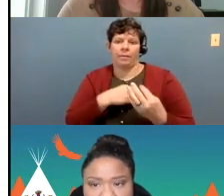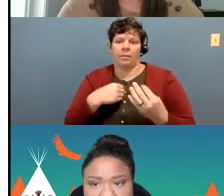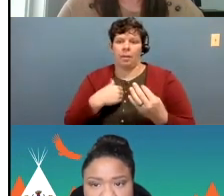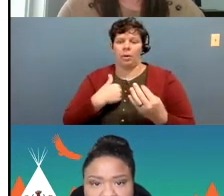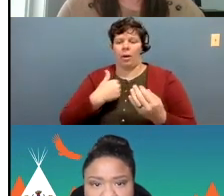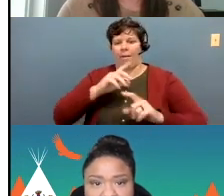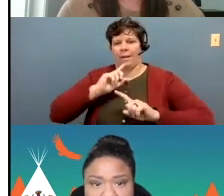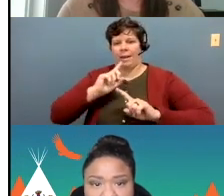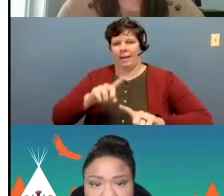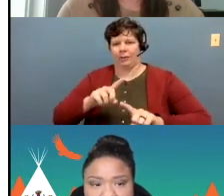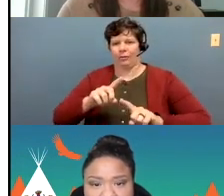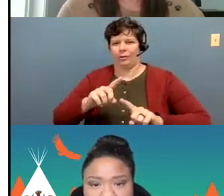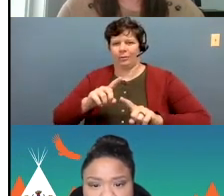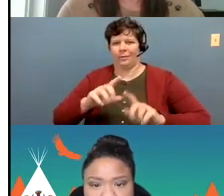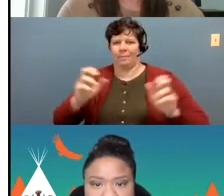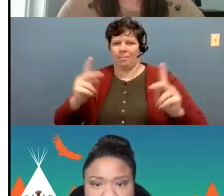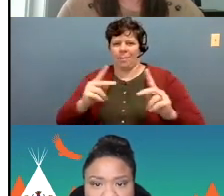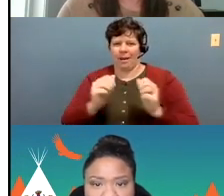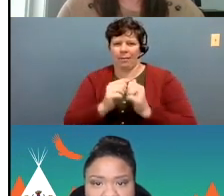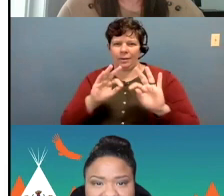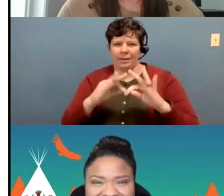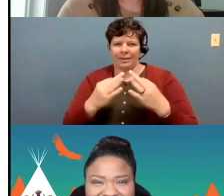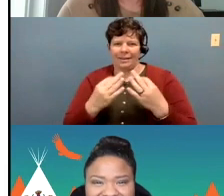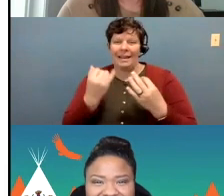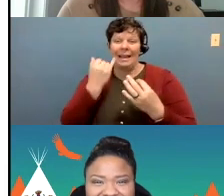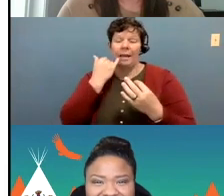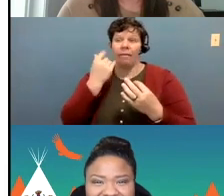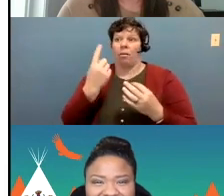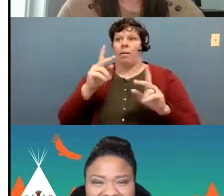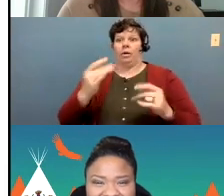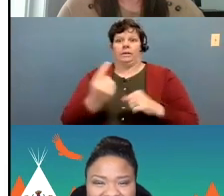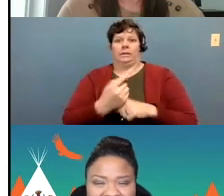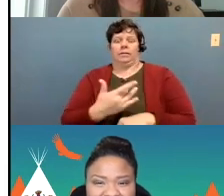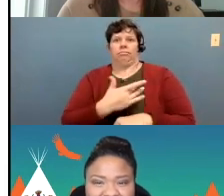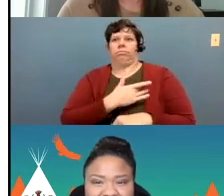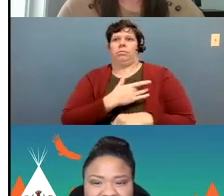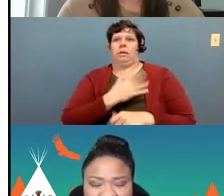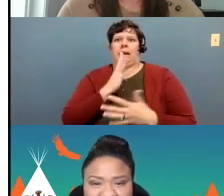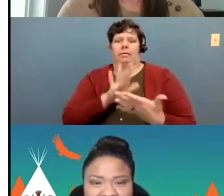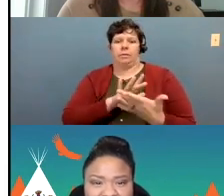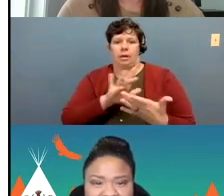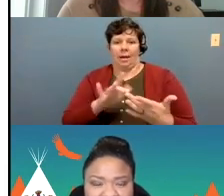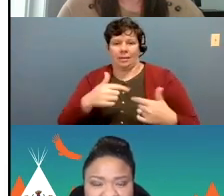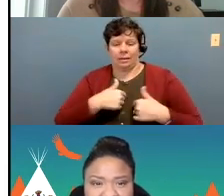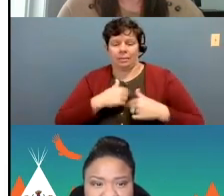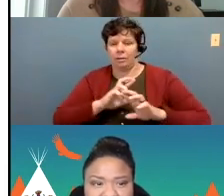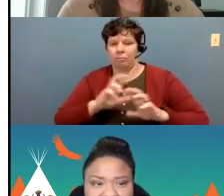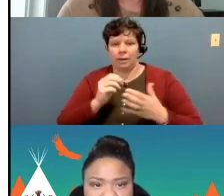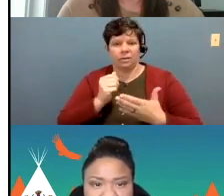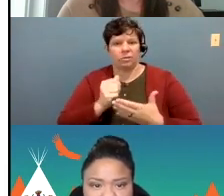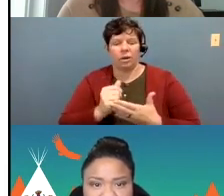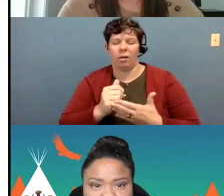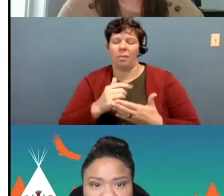families. So if I even touched one person today that reaches out to me and we can help them in any way, then I think that